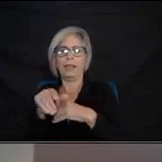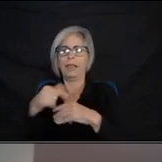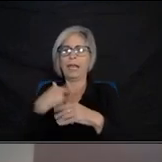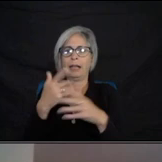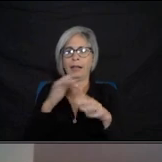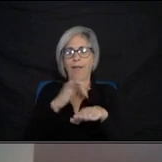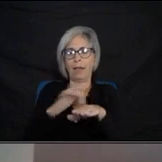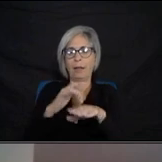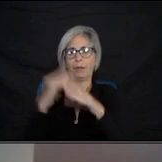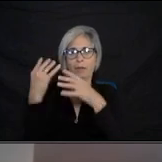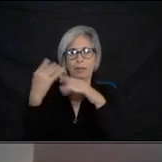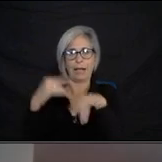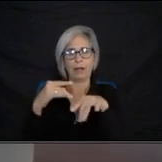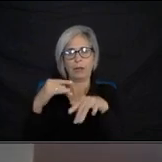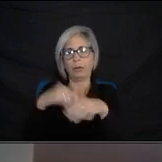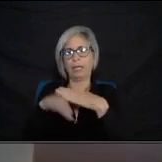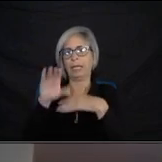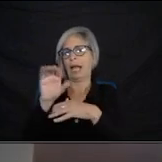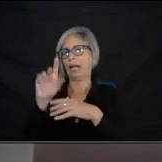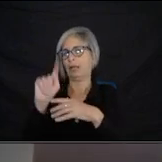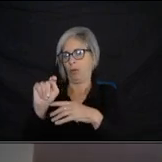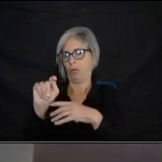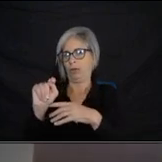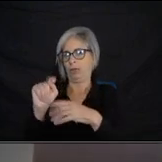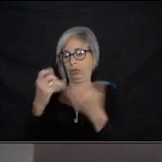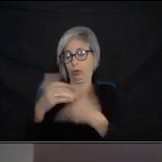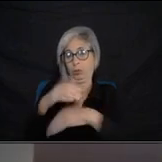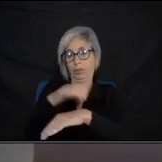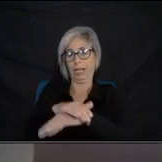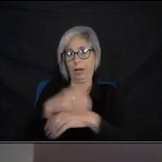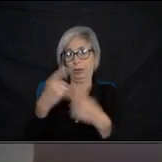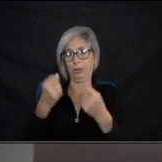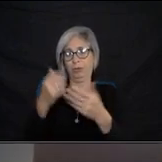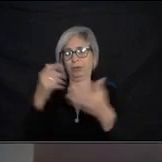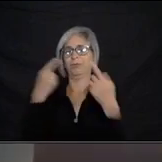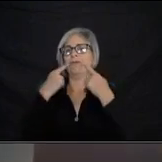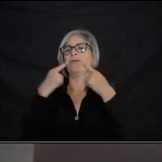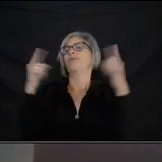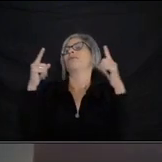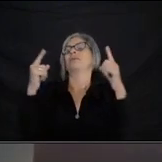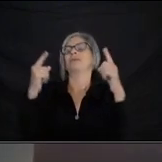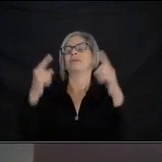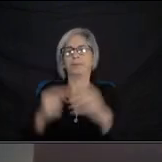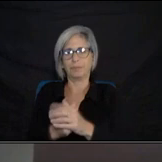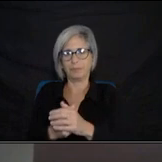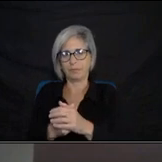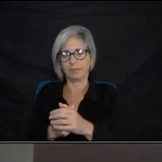for download in October. And tonight we're doing the official announcement. Next slide.